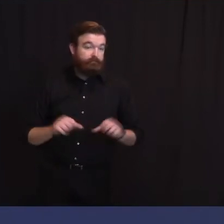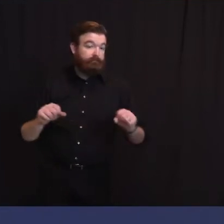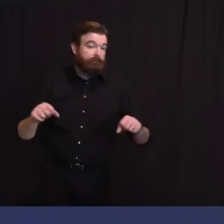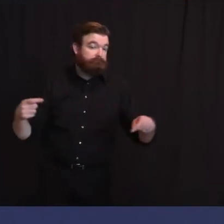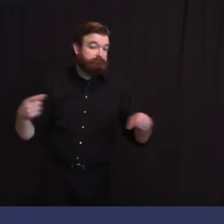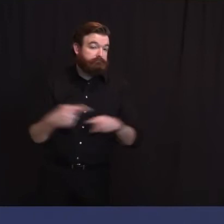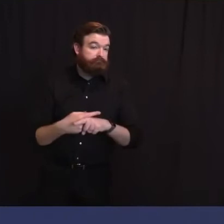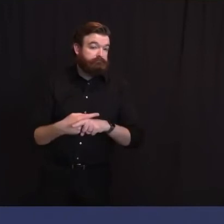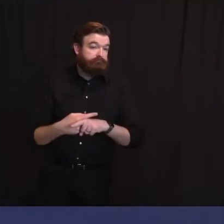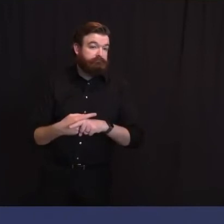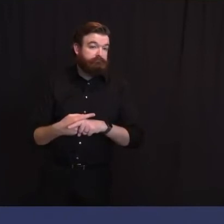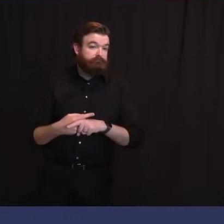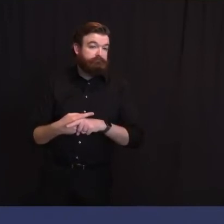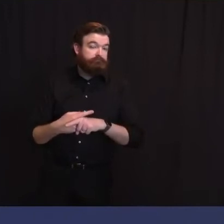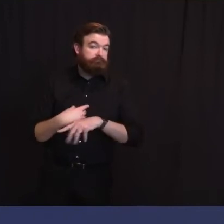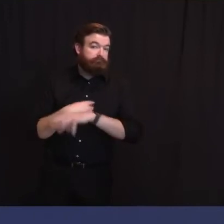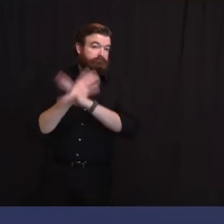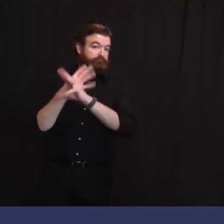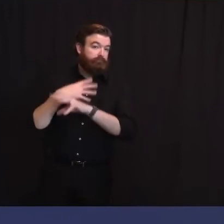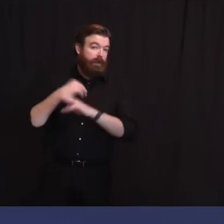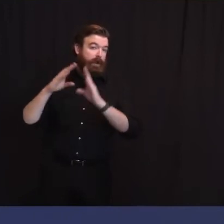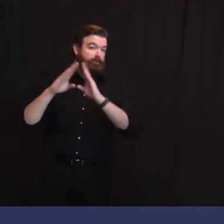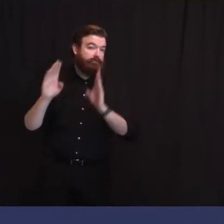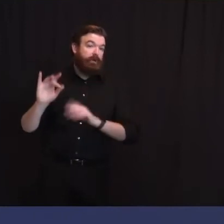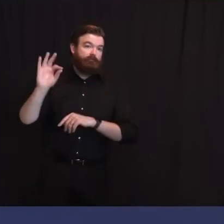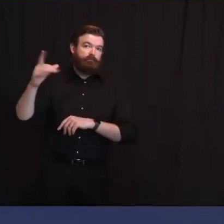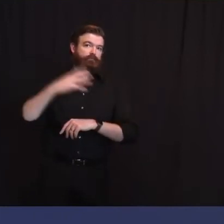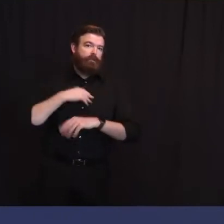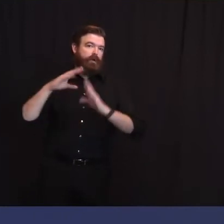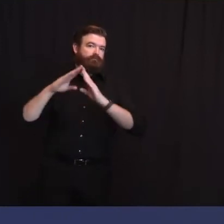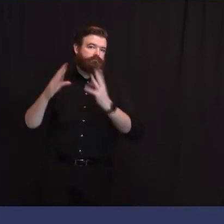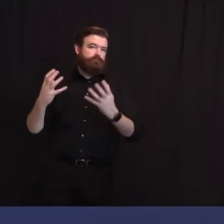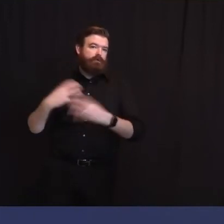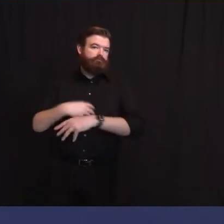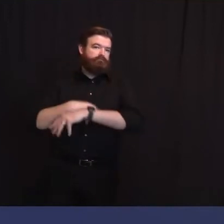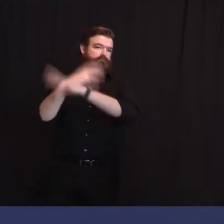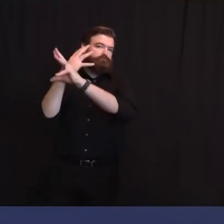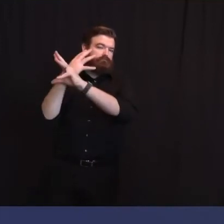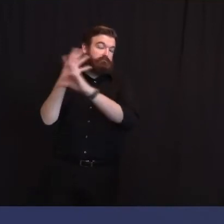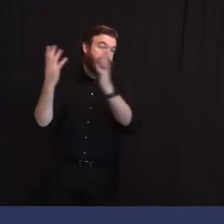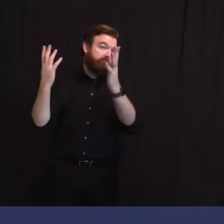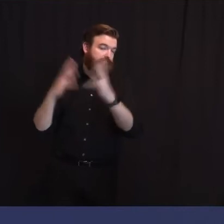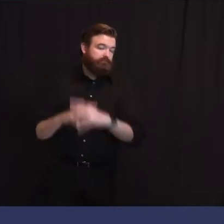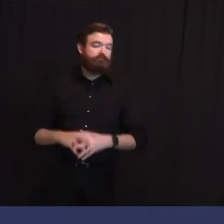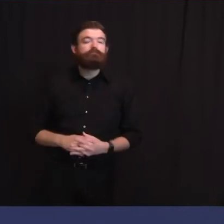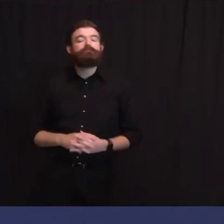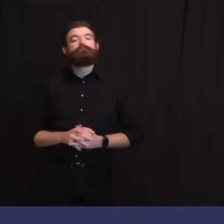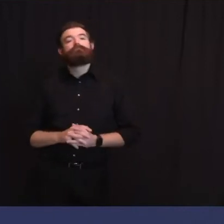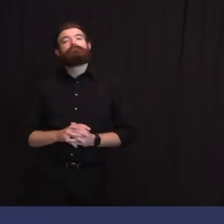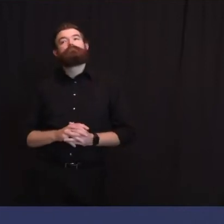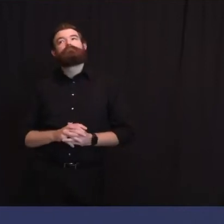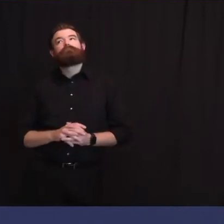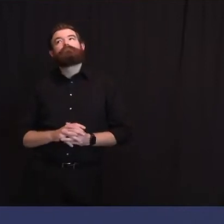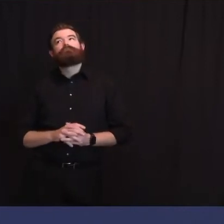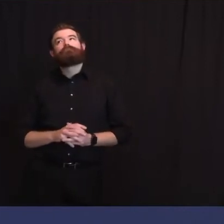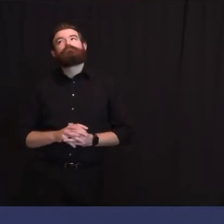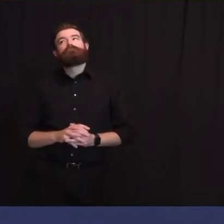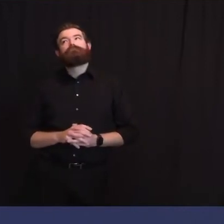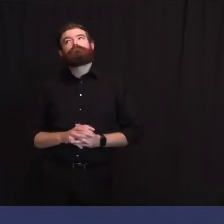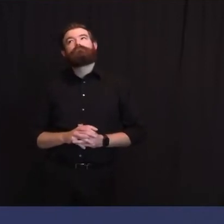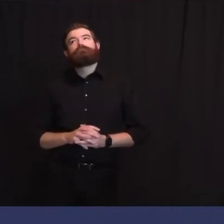wrinkle in that could be if the White House picks up some sort of a rhythm of the governor's VTCs